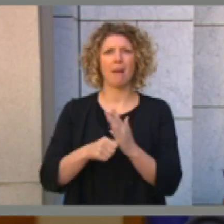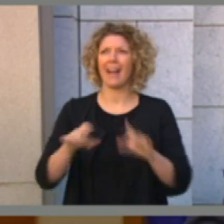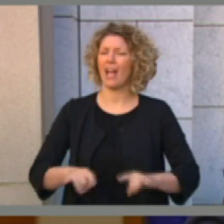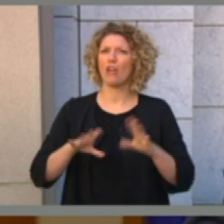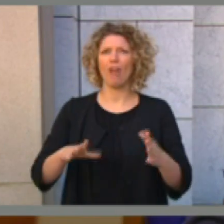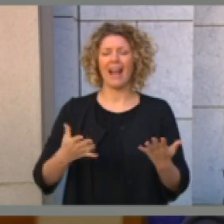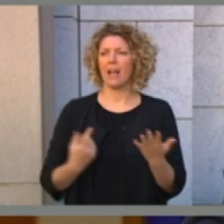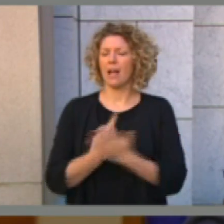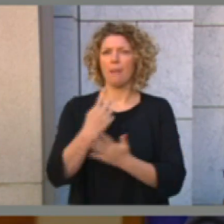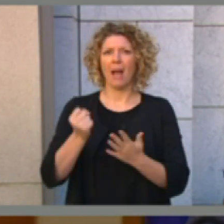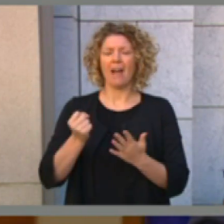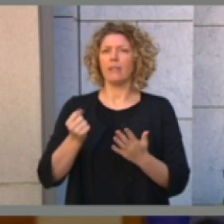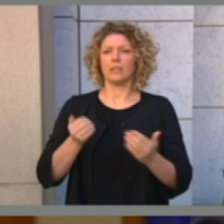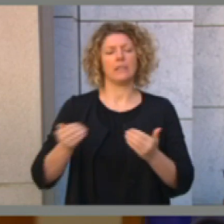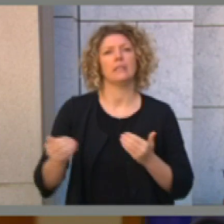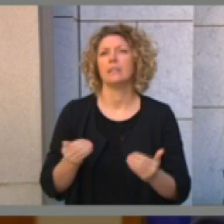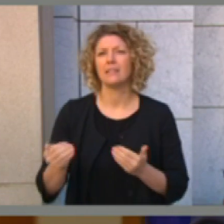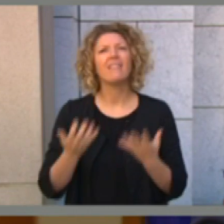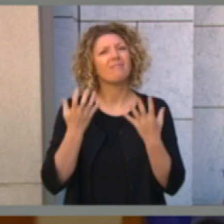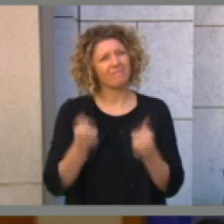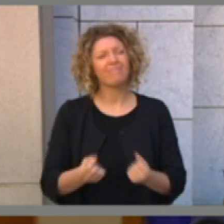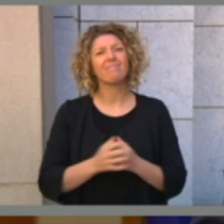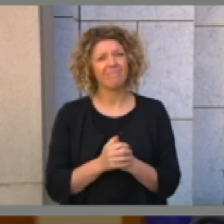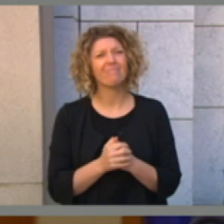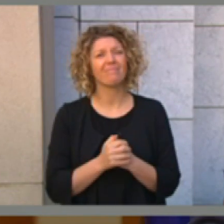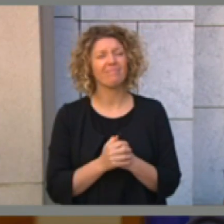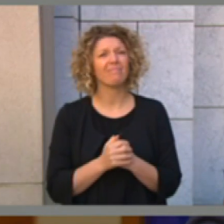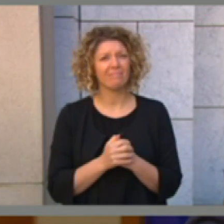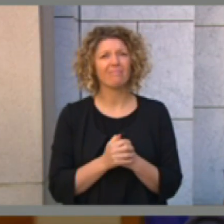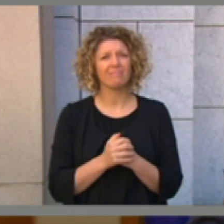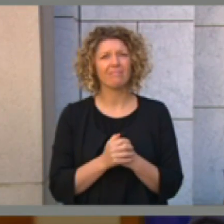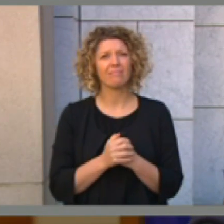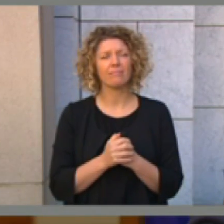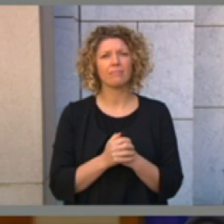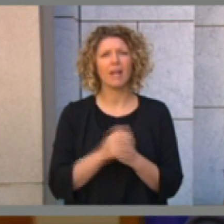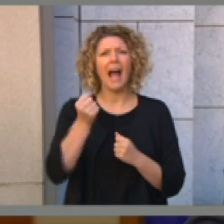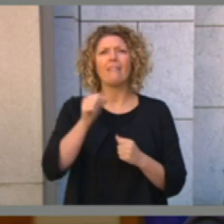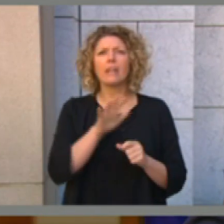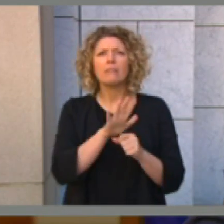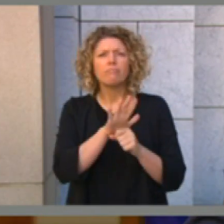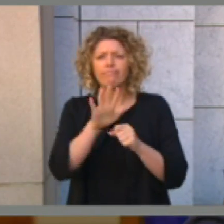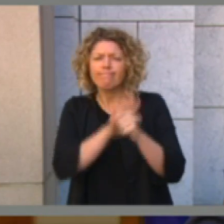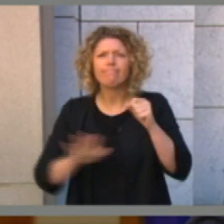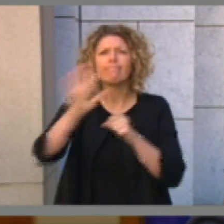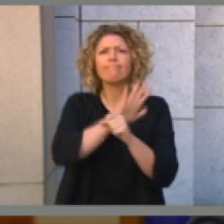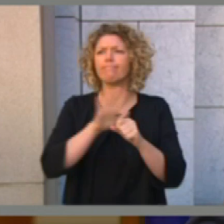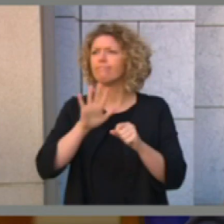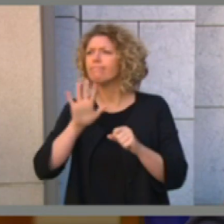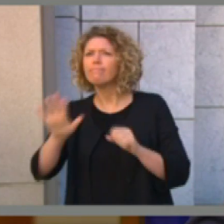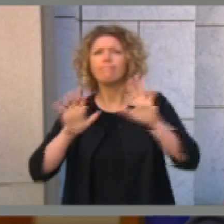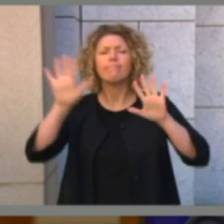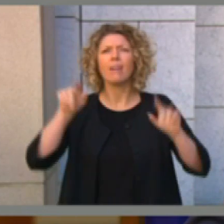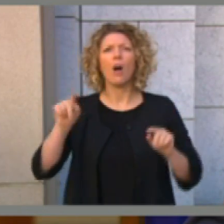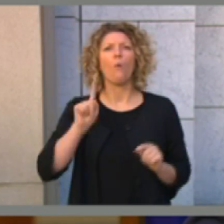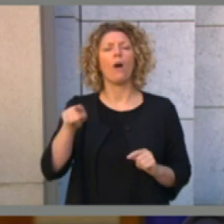Australians, sadly, are already experiencing, particularly in areas that are in the most hit sectors, in the travel, the tourism sector, the aviation